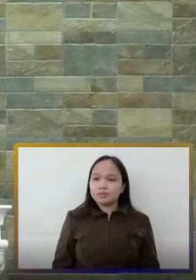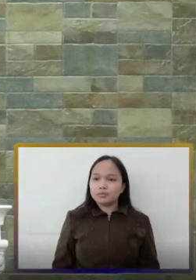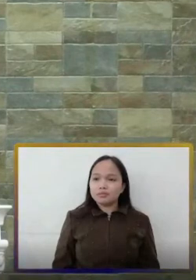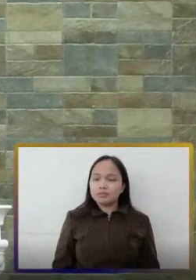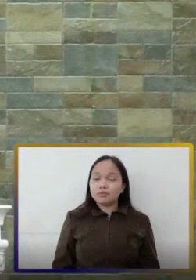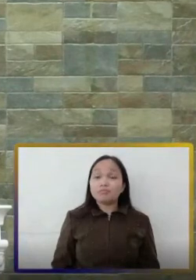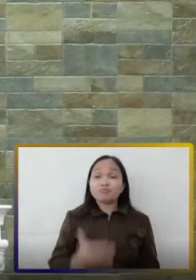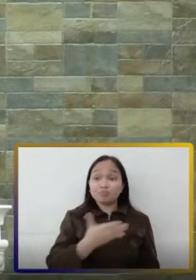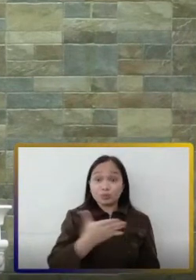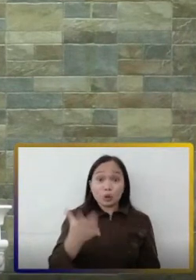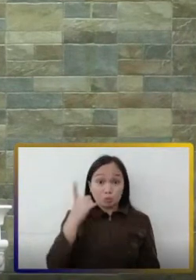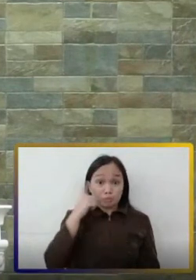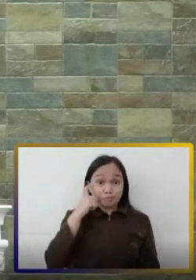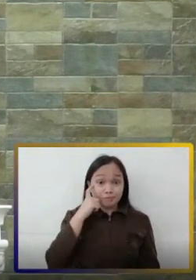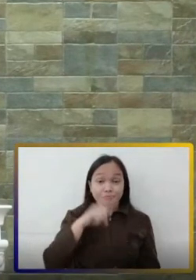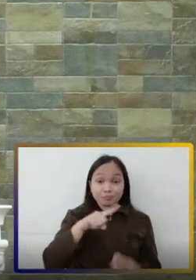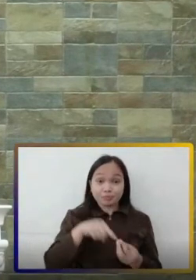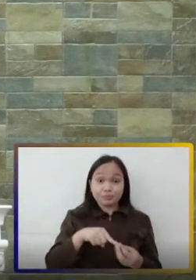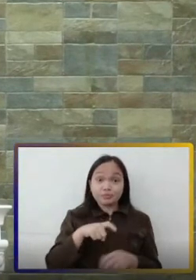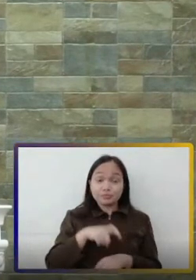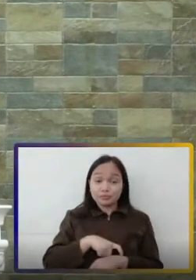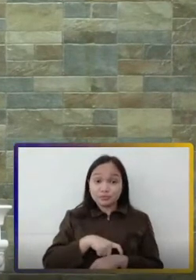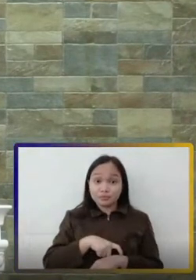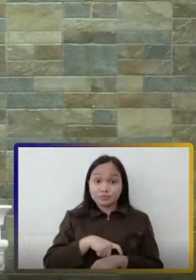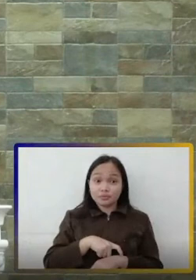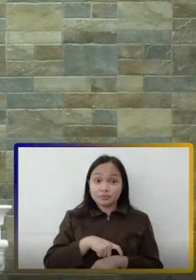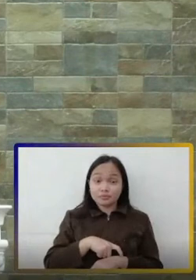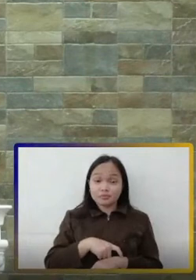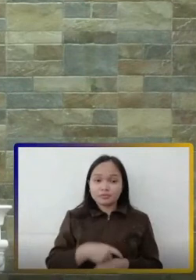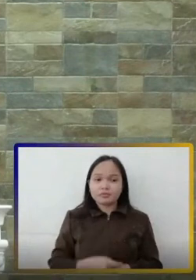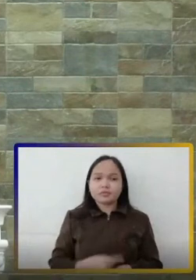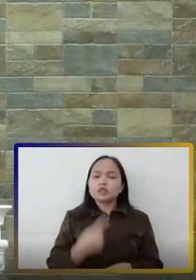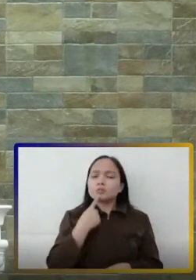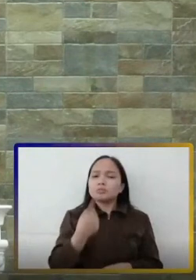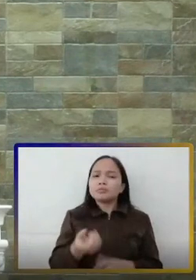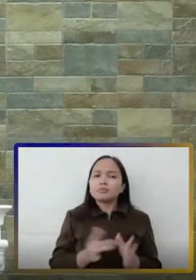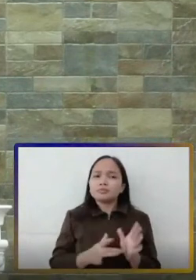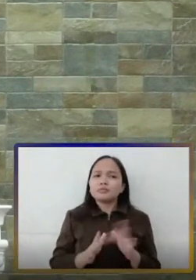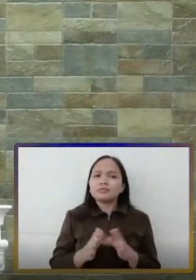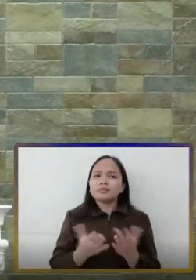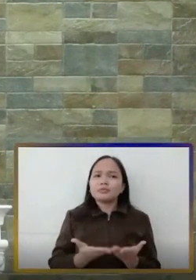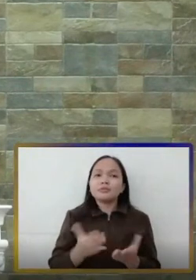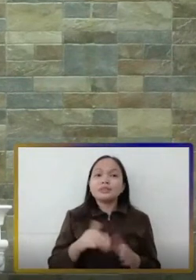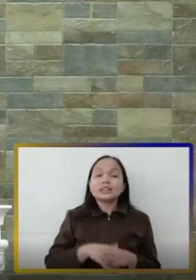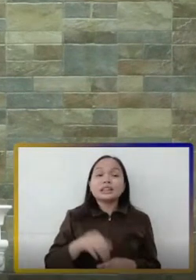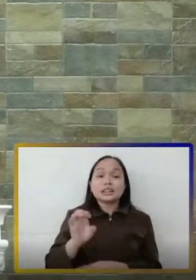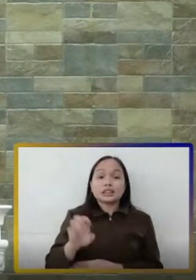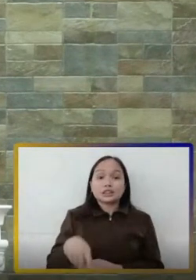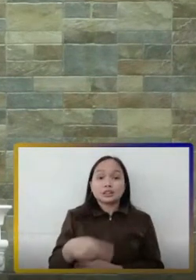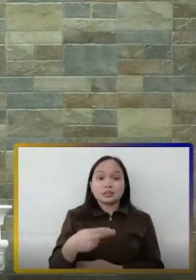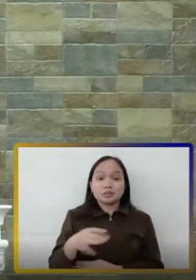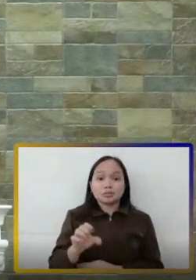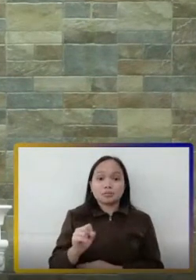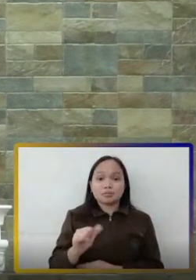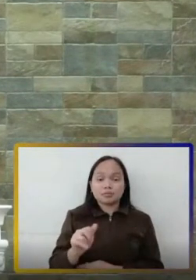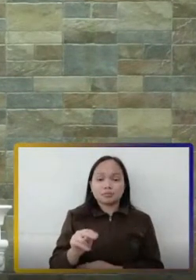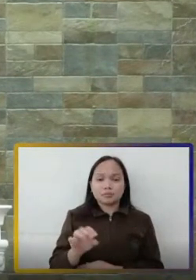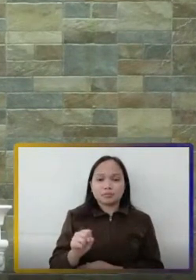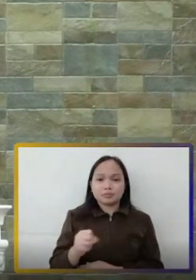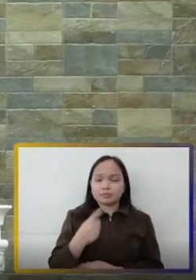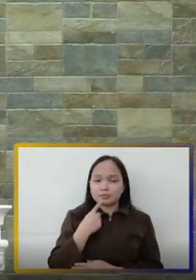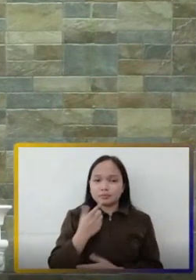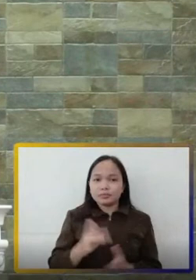Do you consider the time? Listen, here's what the Bible says in the book of Ephesians. Let's go. The